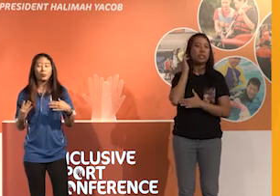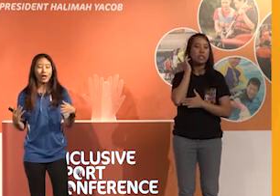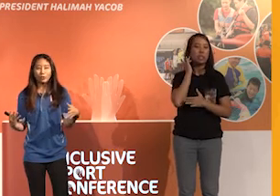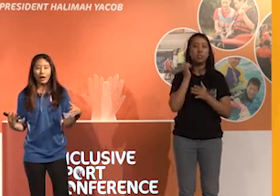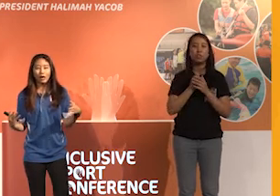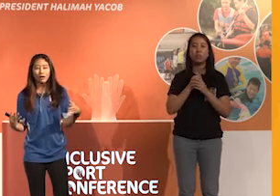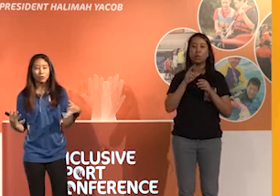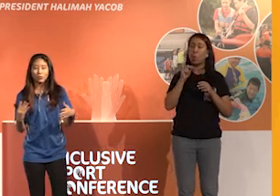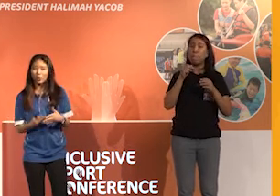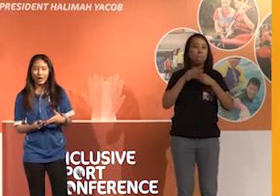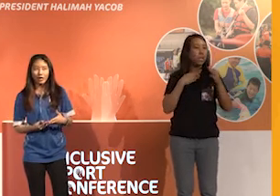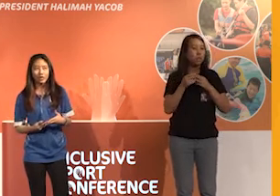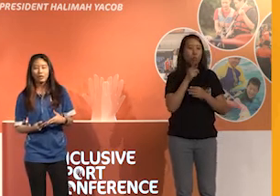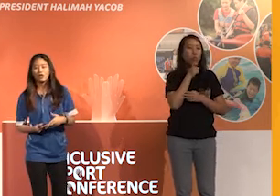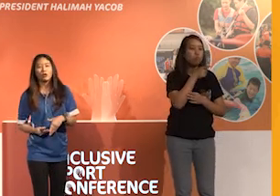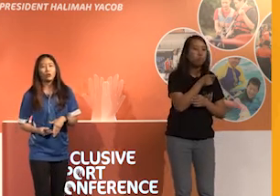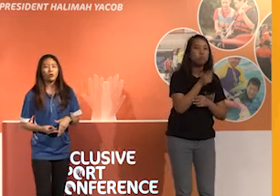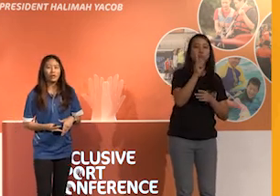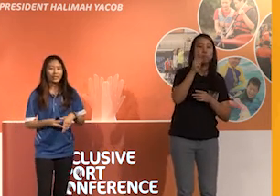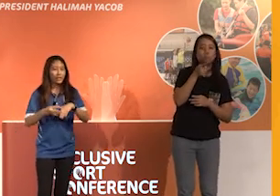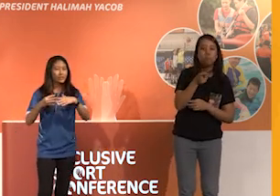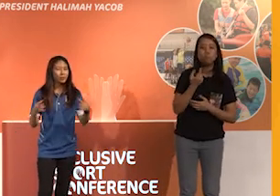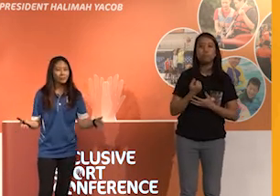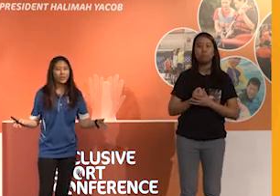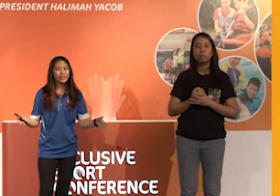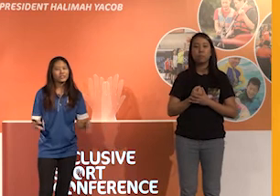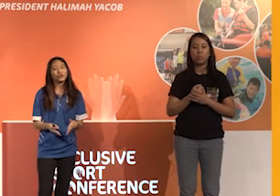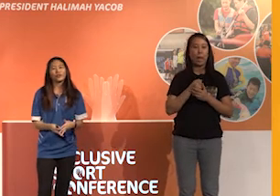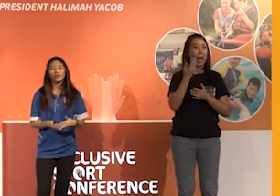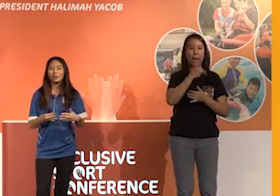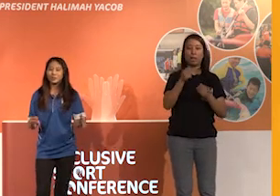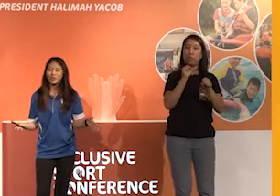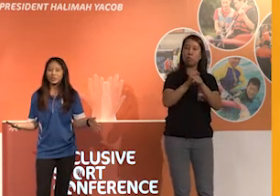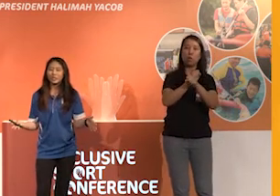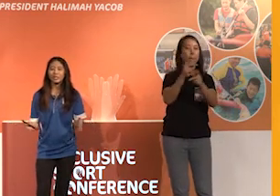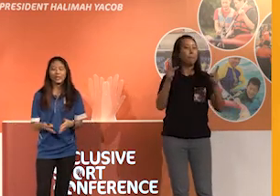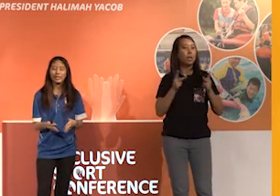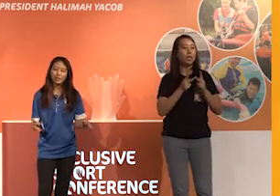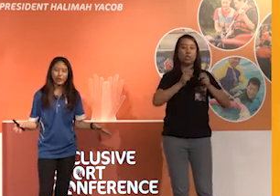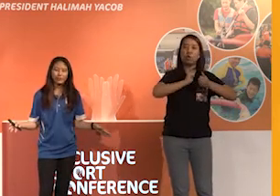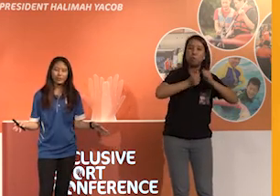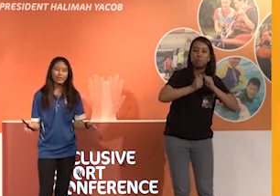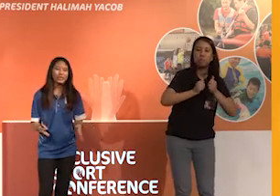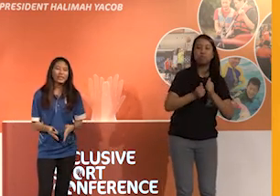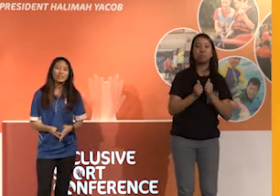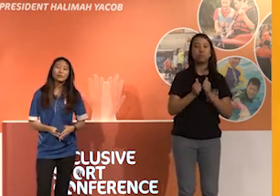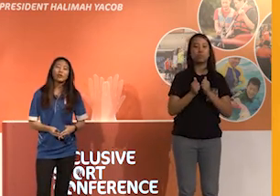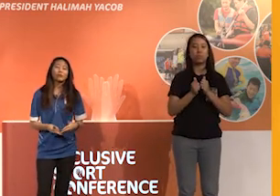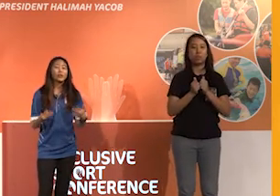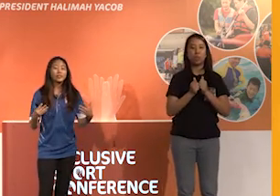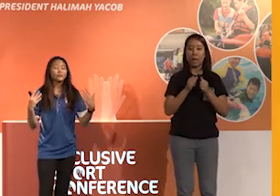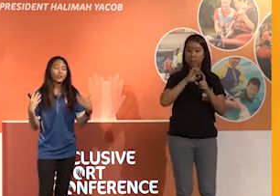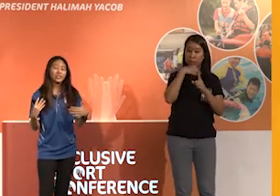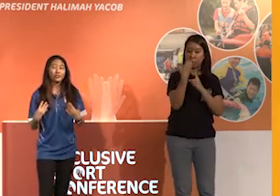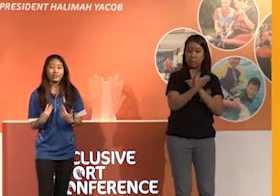matter where you are, who you are, or in any workplace or your competition in any environment, it's